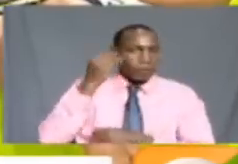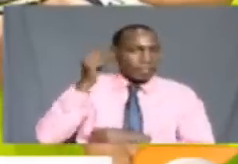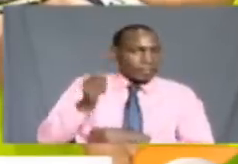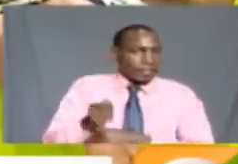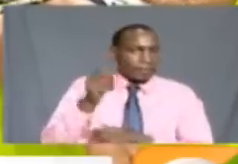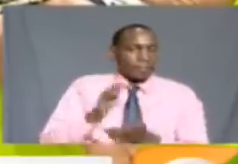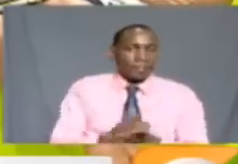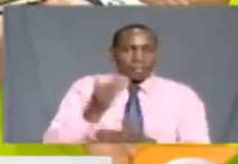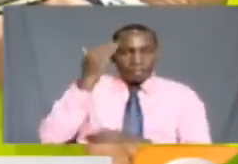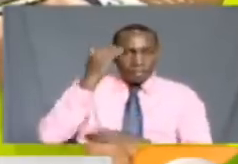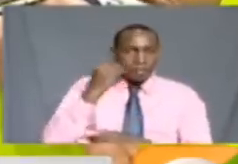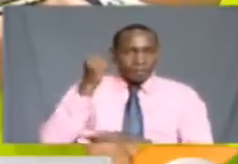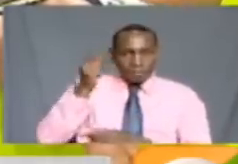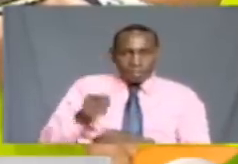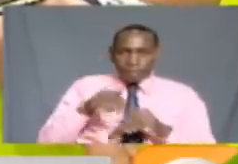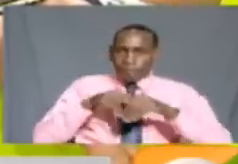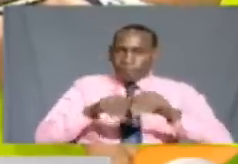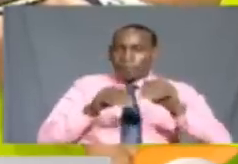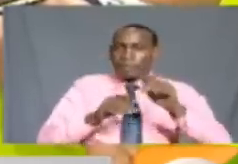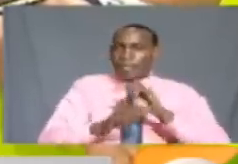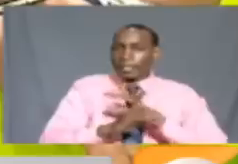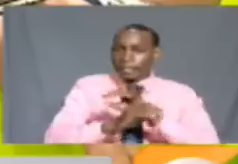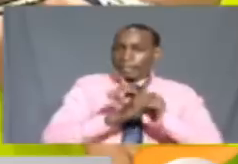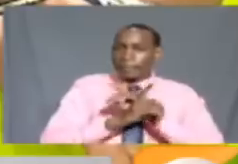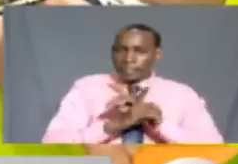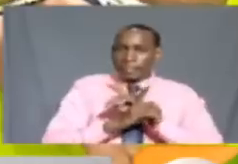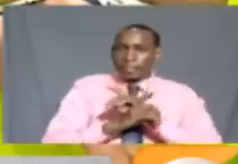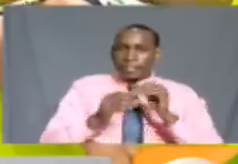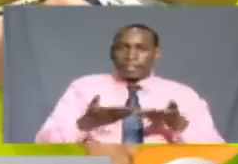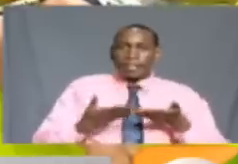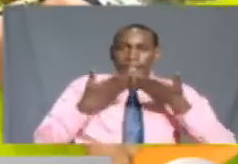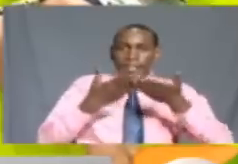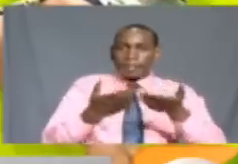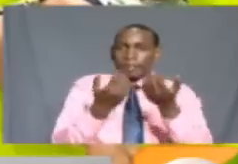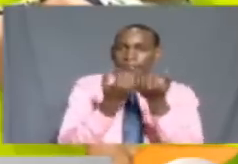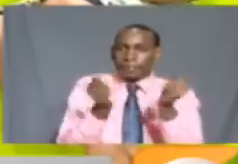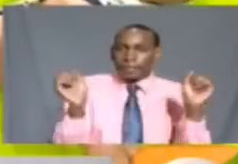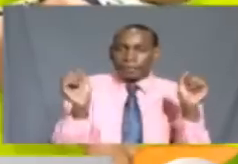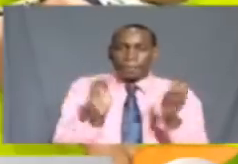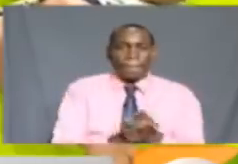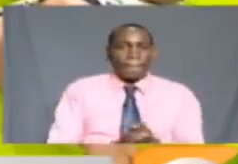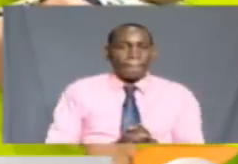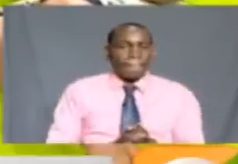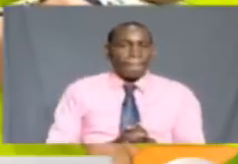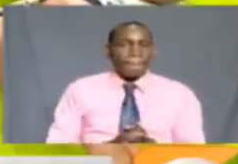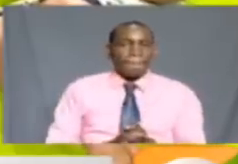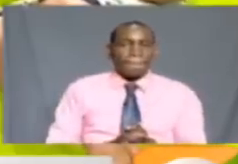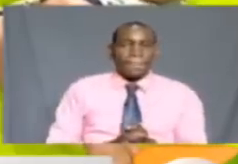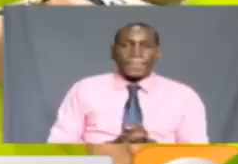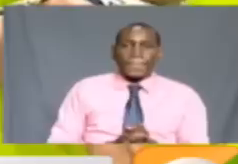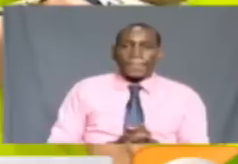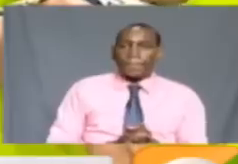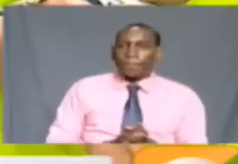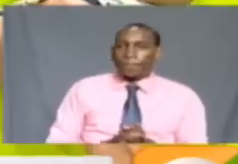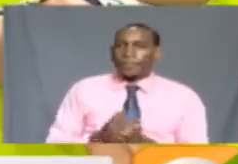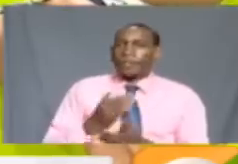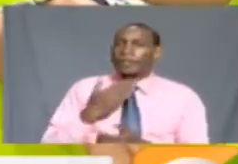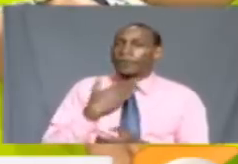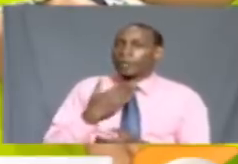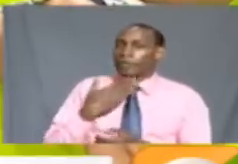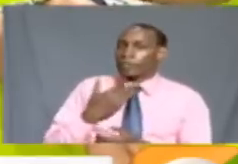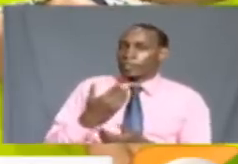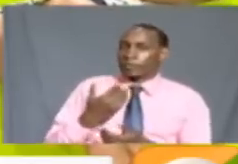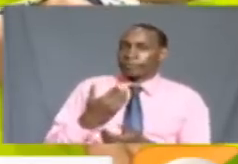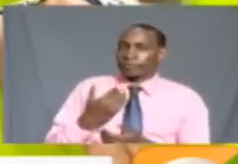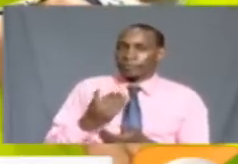Yes, I remember that. The judge followed along that defense to actually provide an acquittal on that. And I want to kind of take this, swing this into